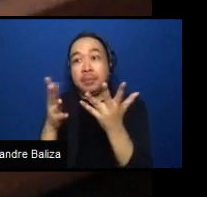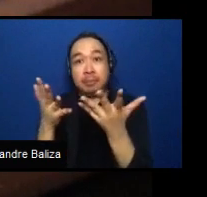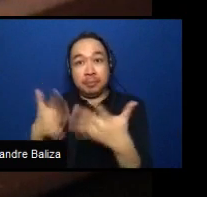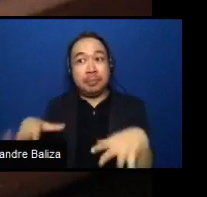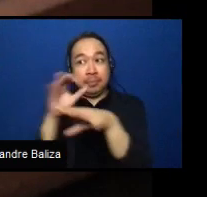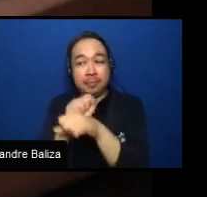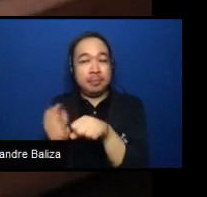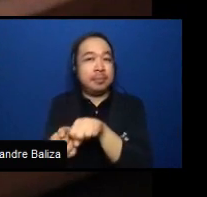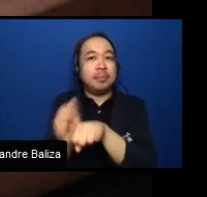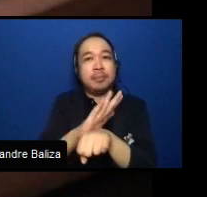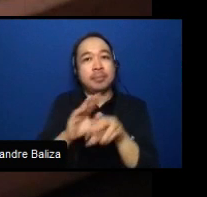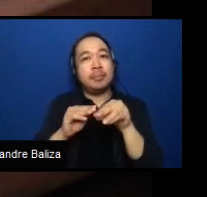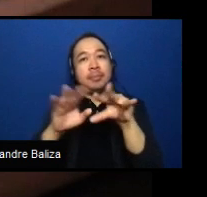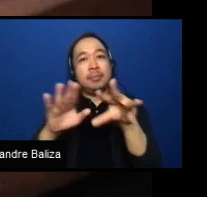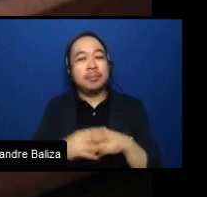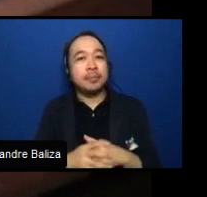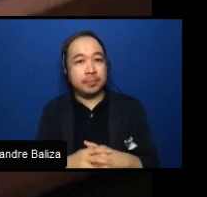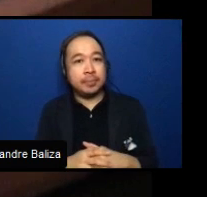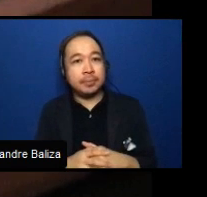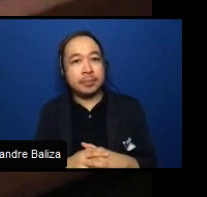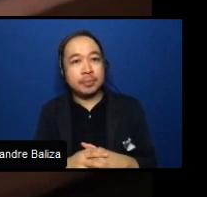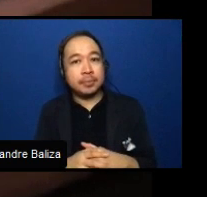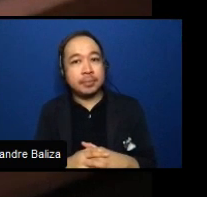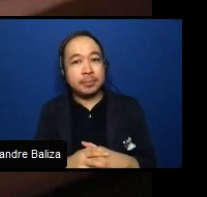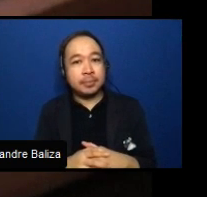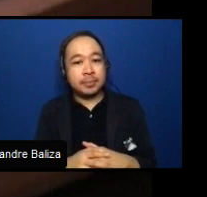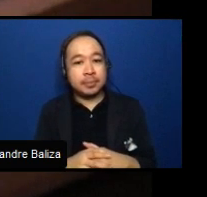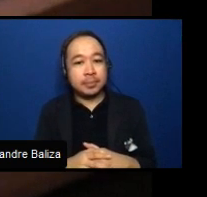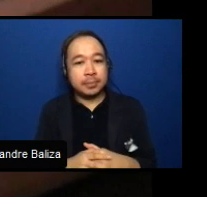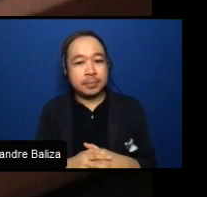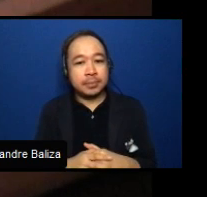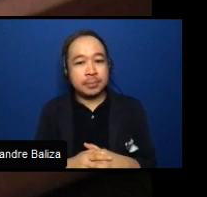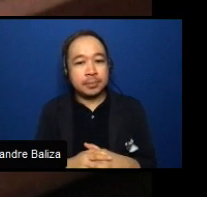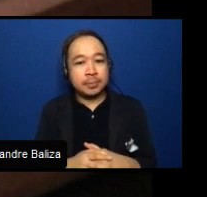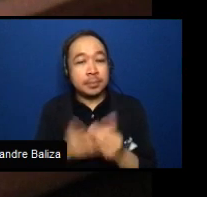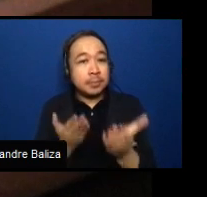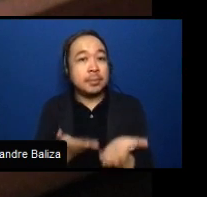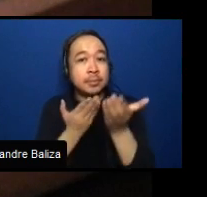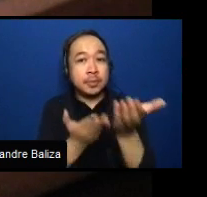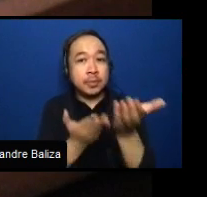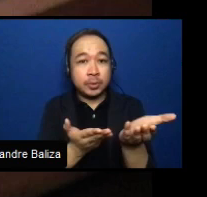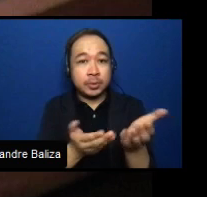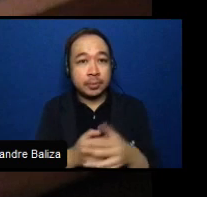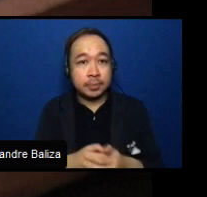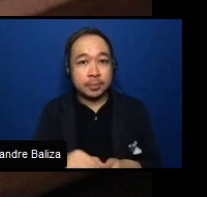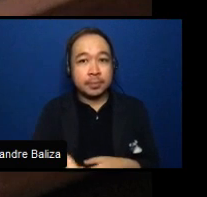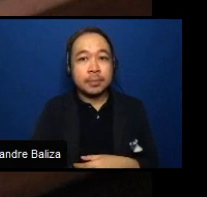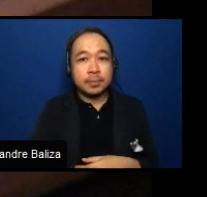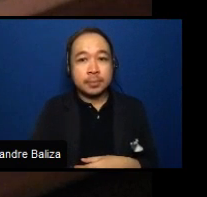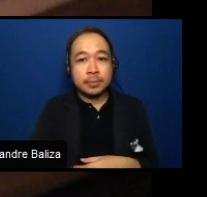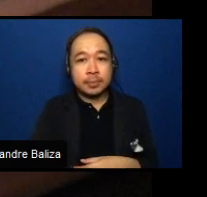the recommendation by the midterm review of the Asia-Pacific Ministerial Declaration on Population and Development for